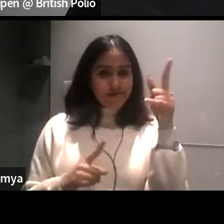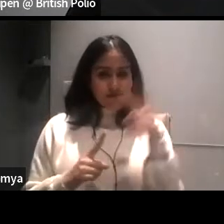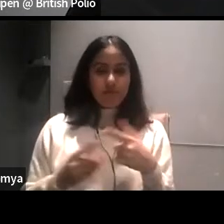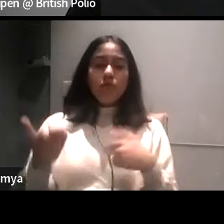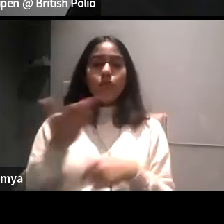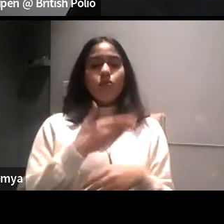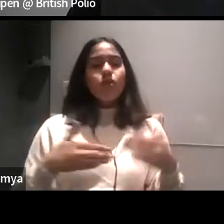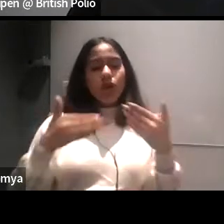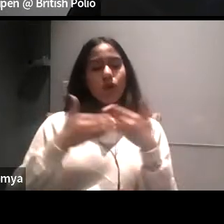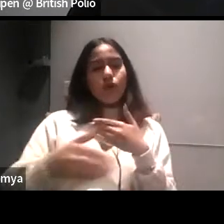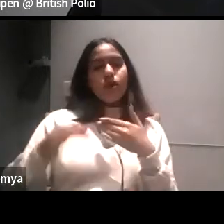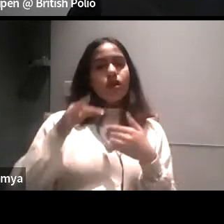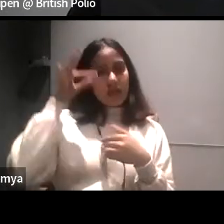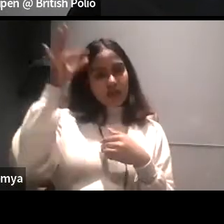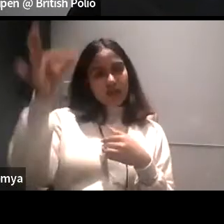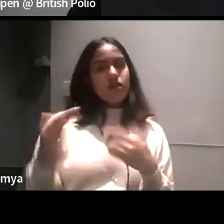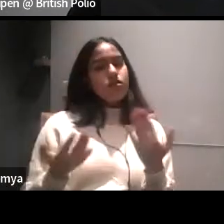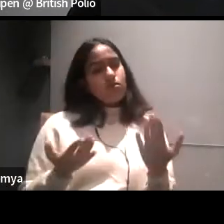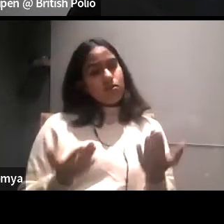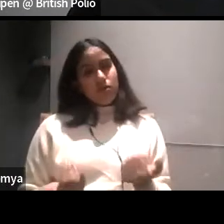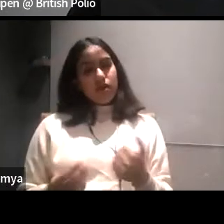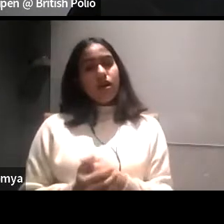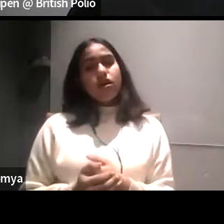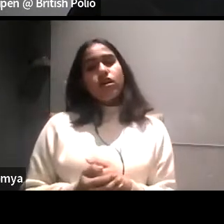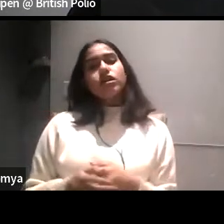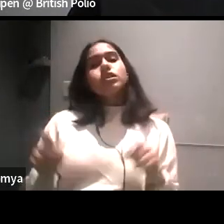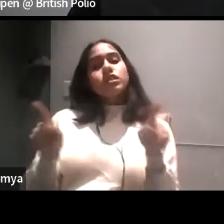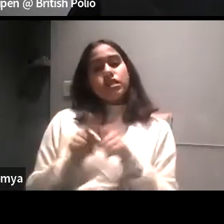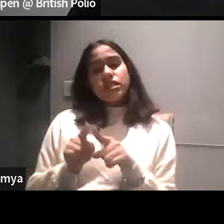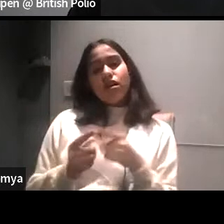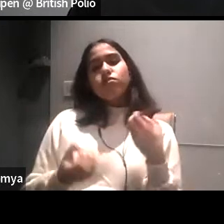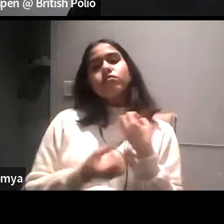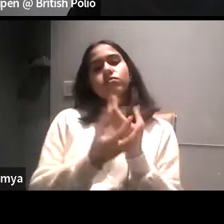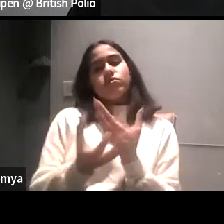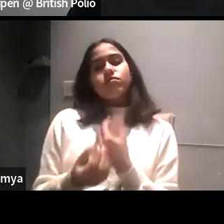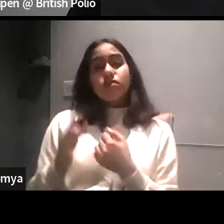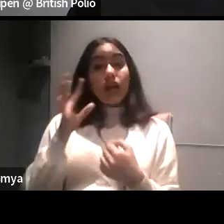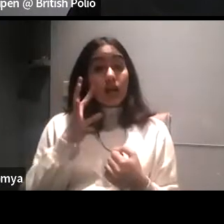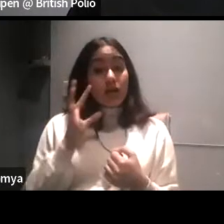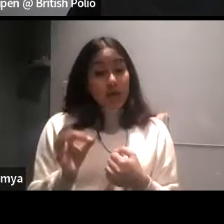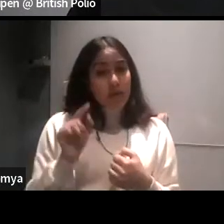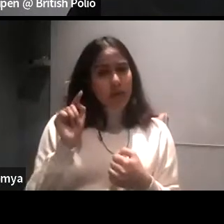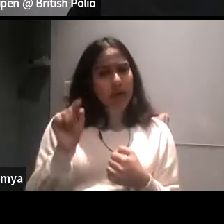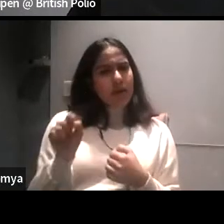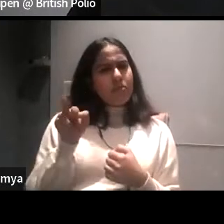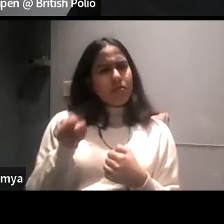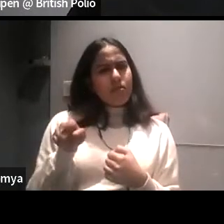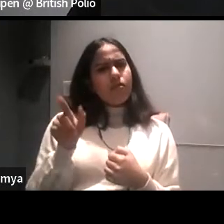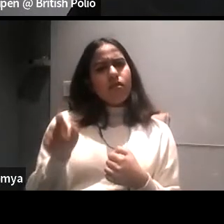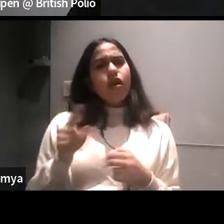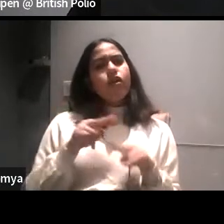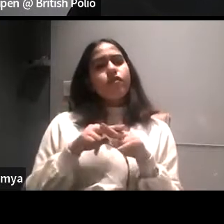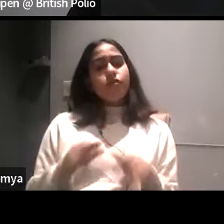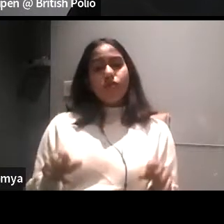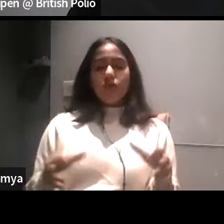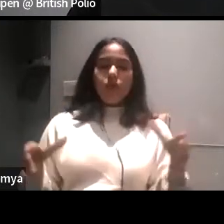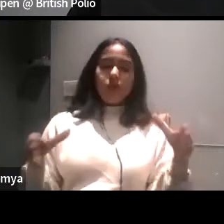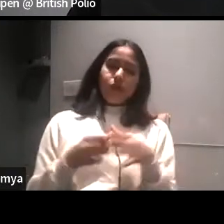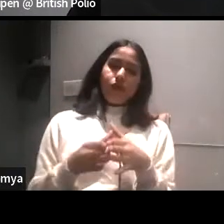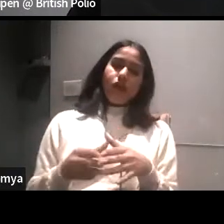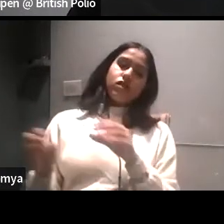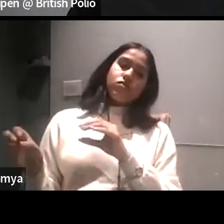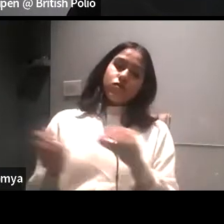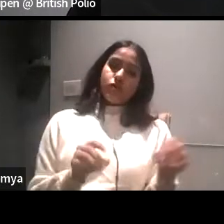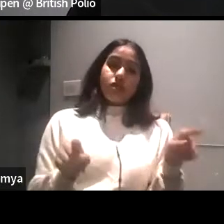can go a long way ahead in this domain and provide a very, very meaningful environment to this community as we move on, and give